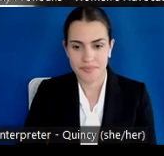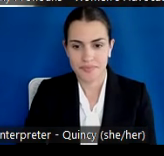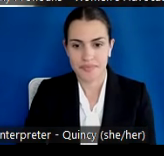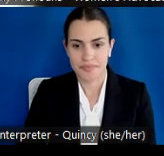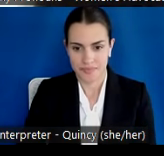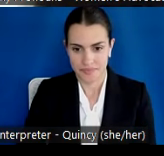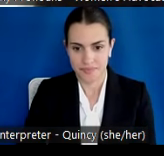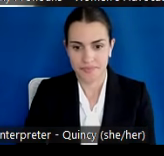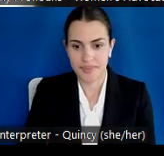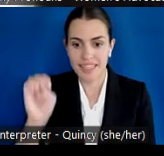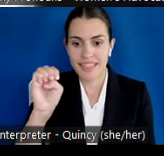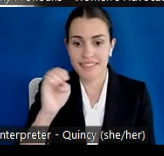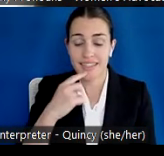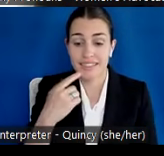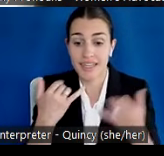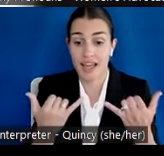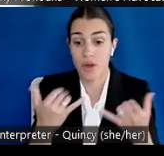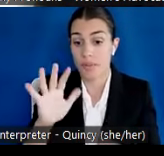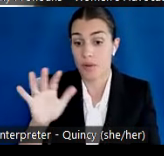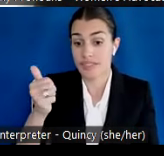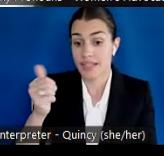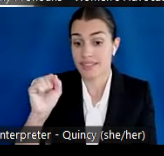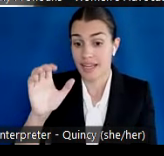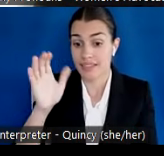And I'm going to close the poll in about 10 seconds.